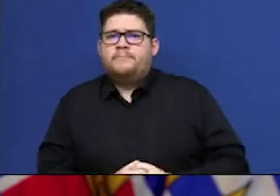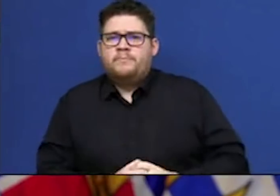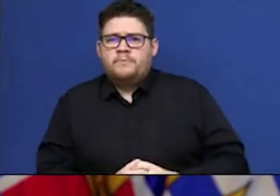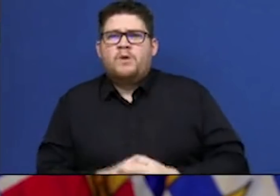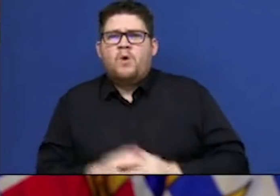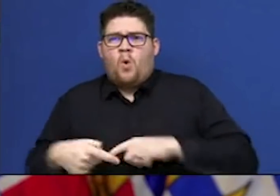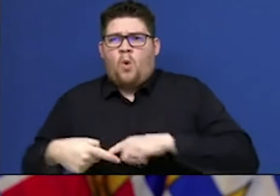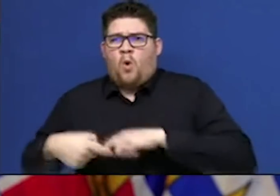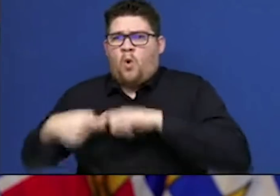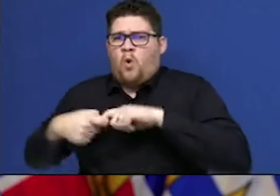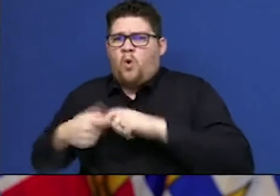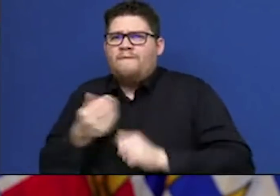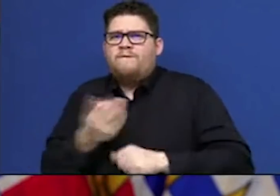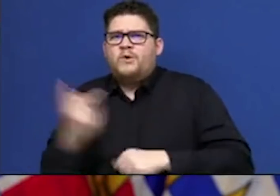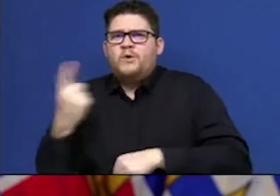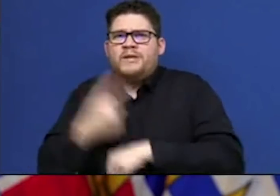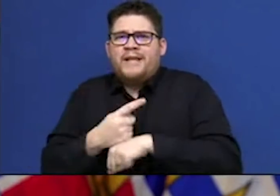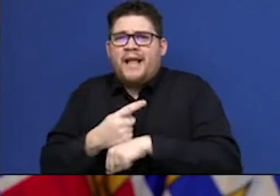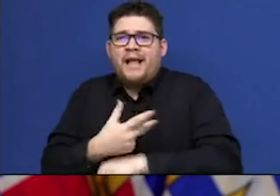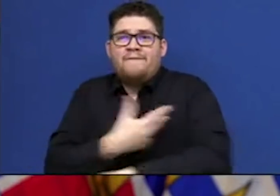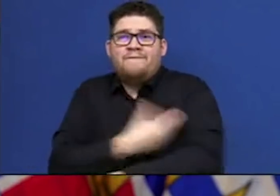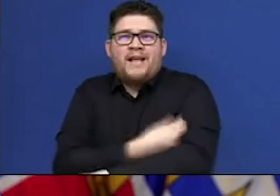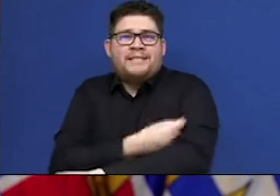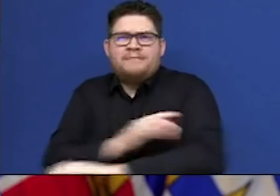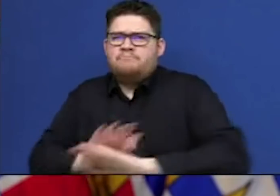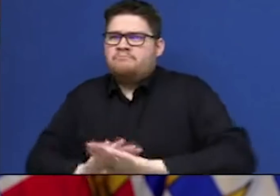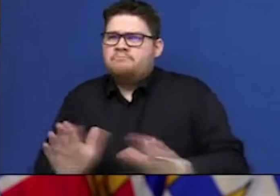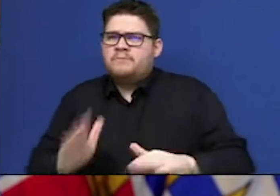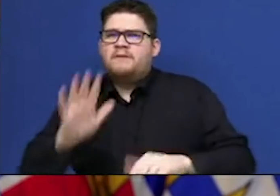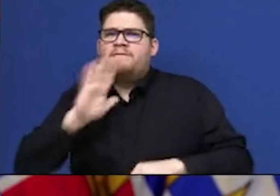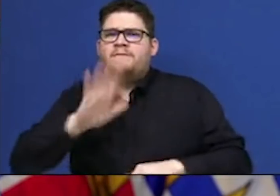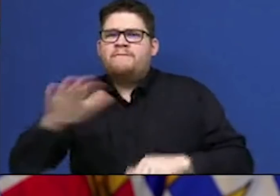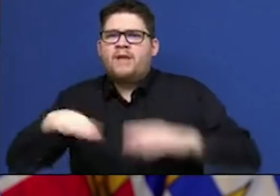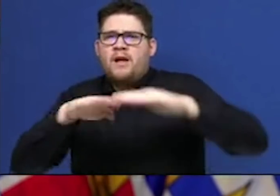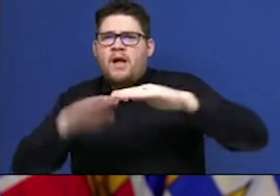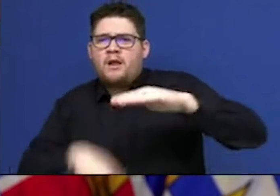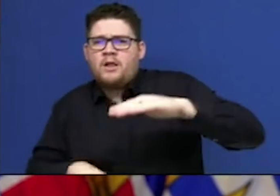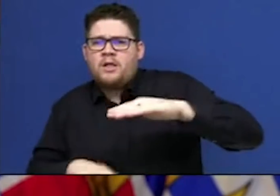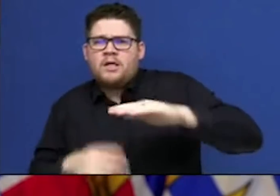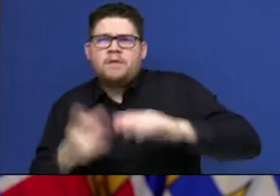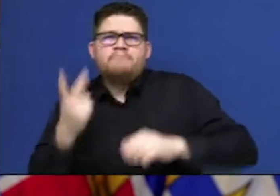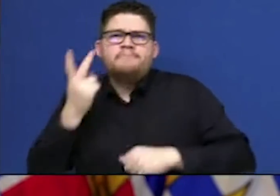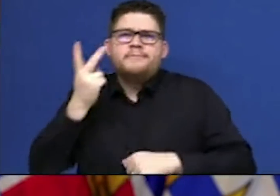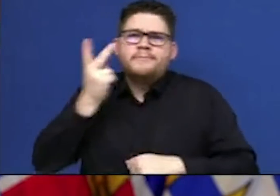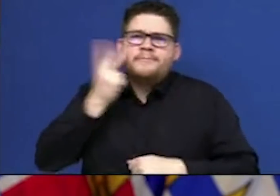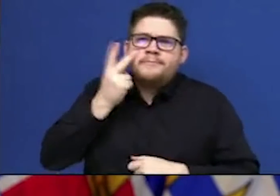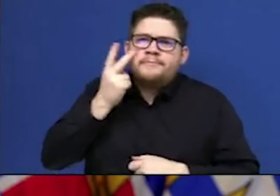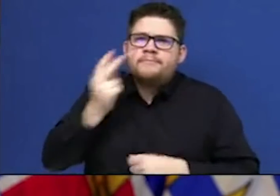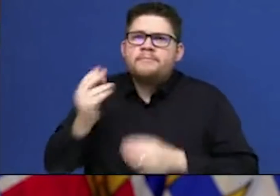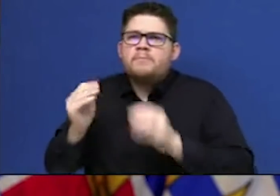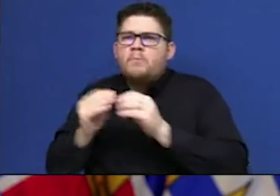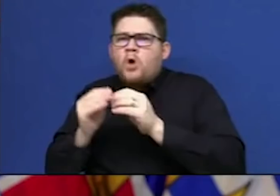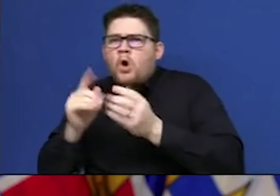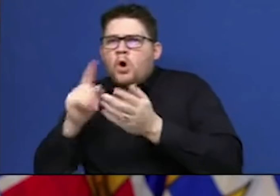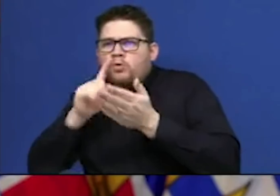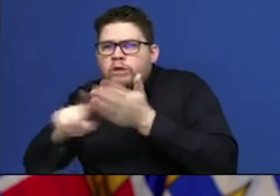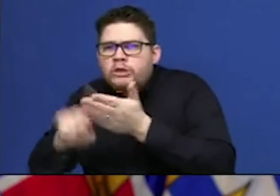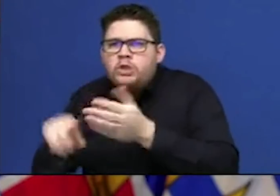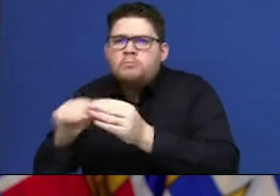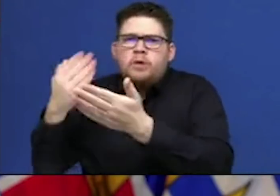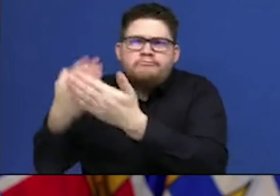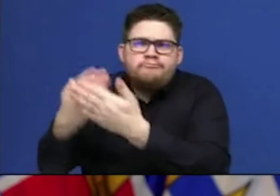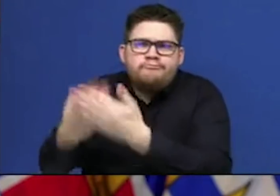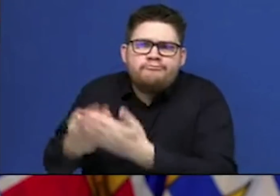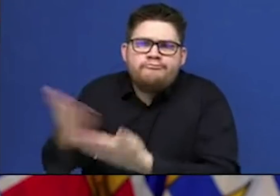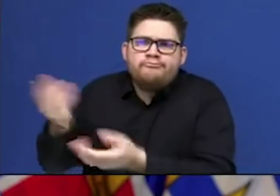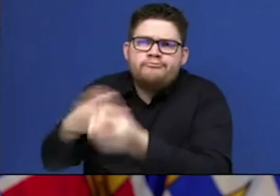profile and what this might mean to people here in British Columbia and in Canada. NACI, the National Advisory Committee